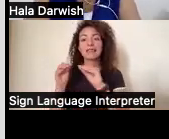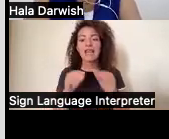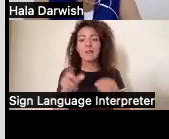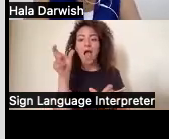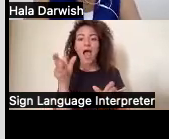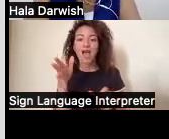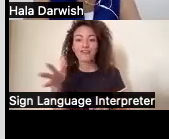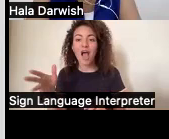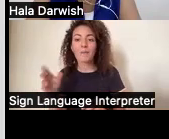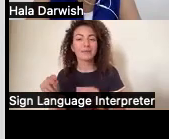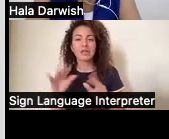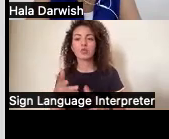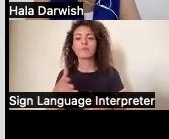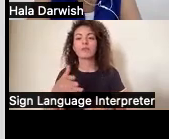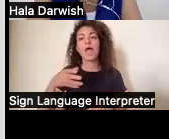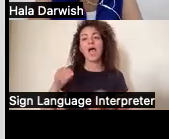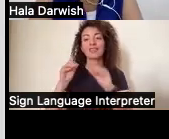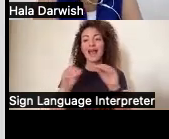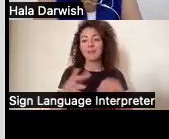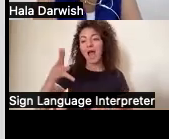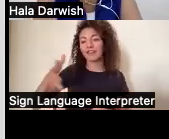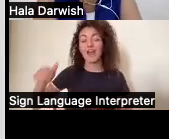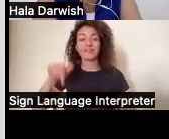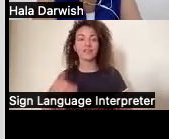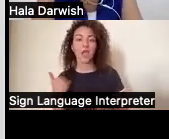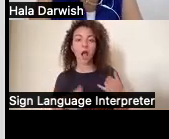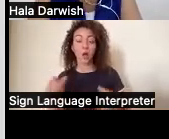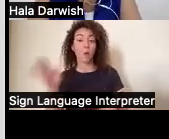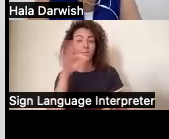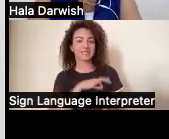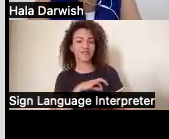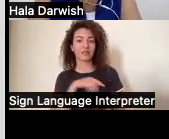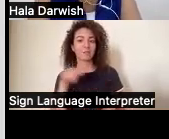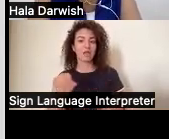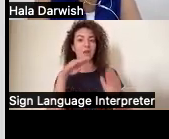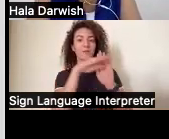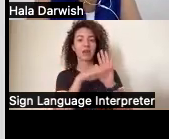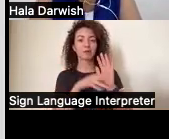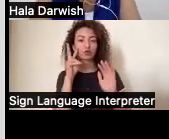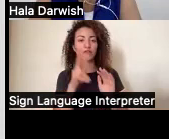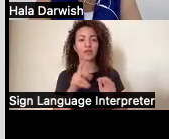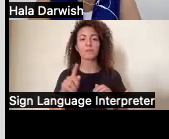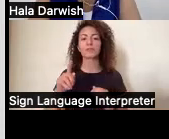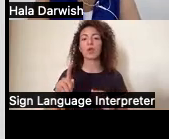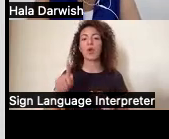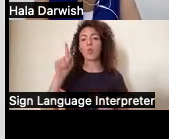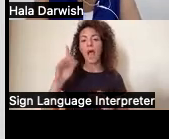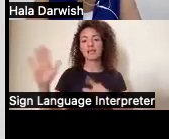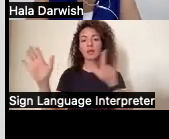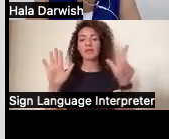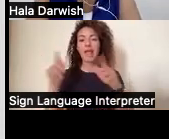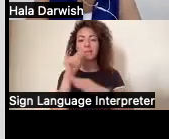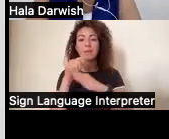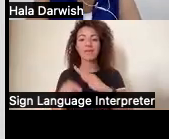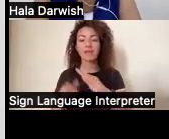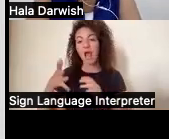disabilities benefiting from the program, where you can see that almost 71% of